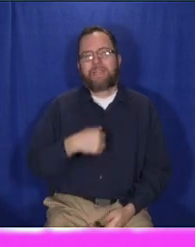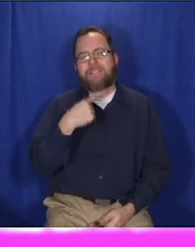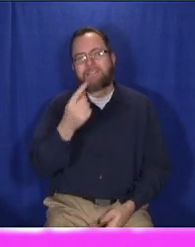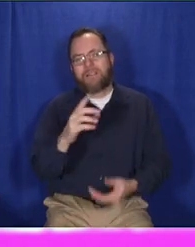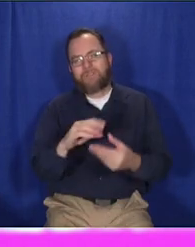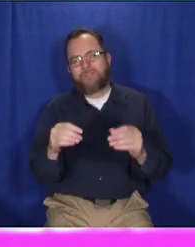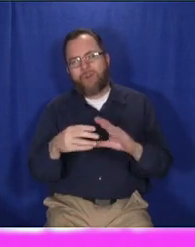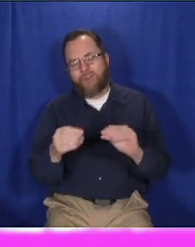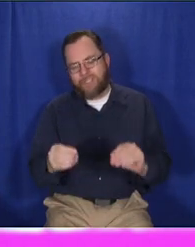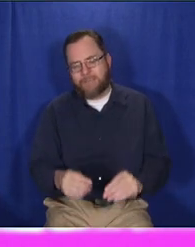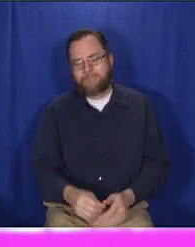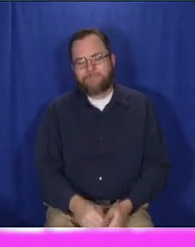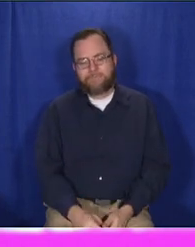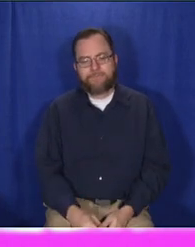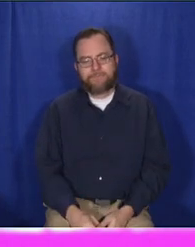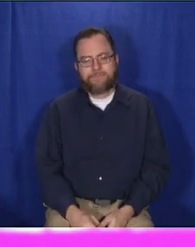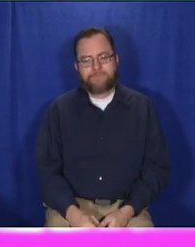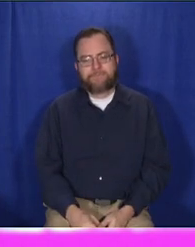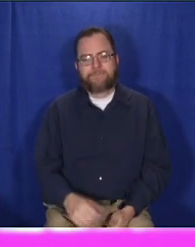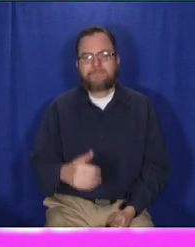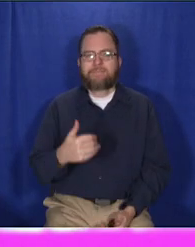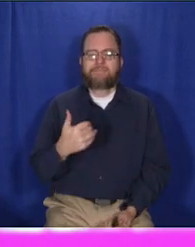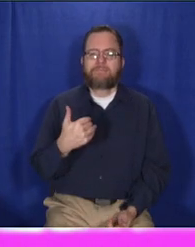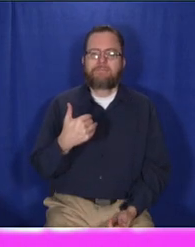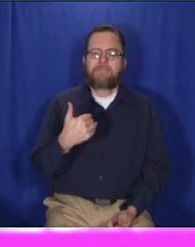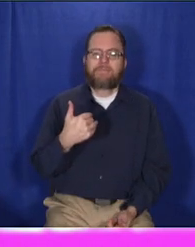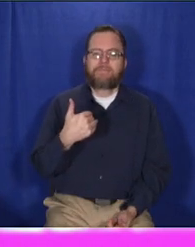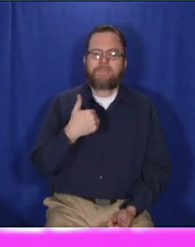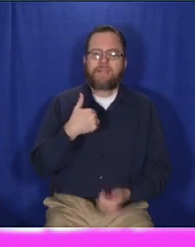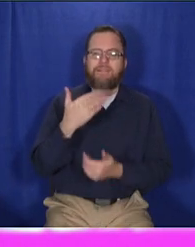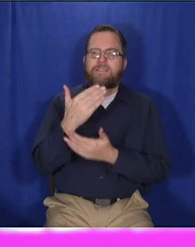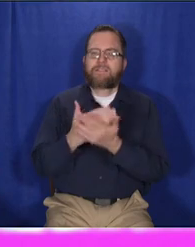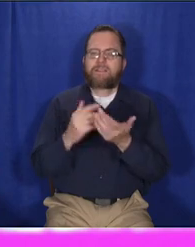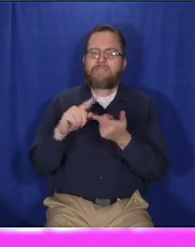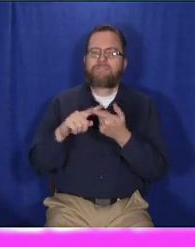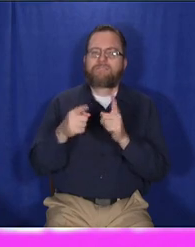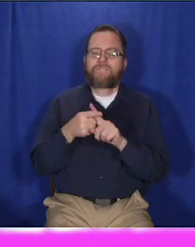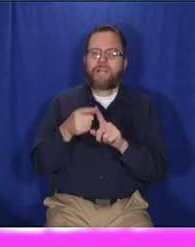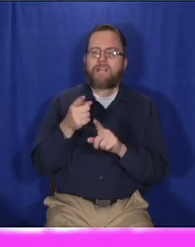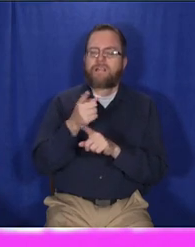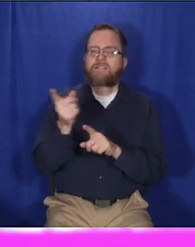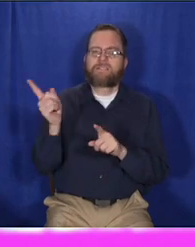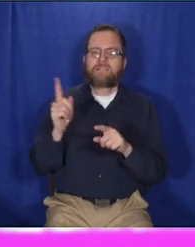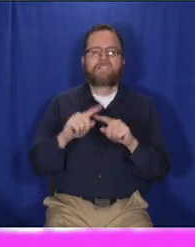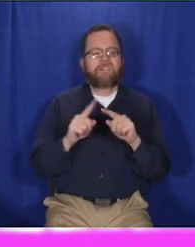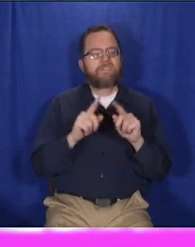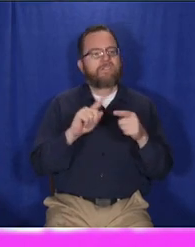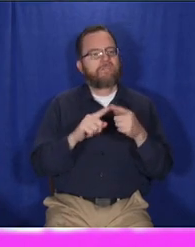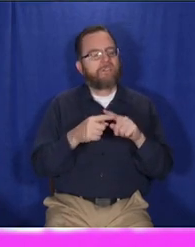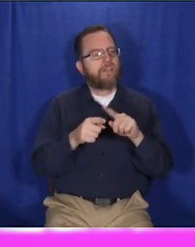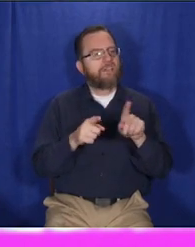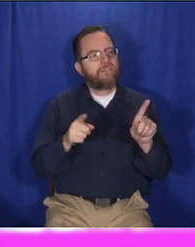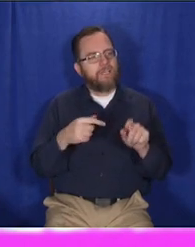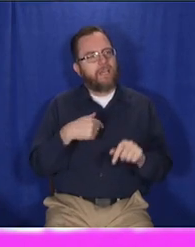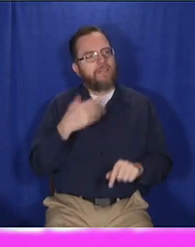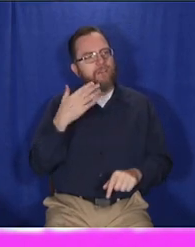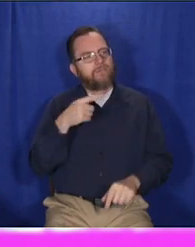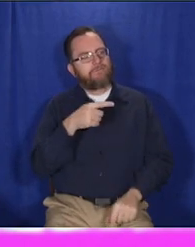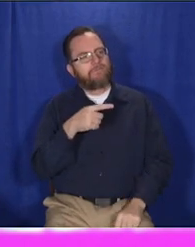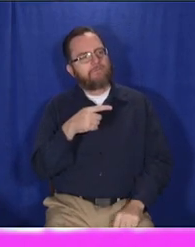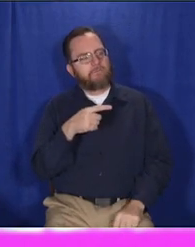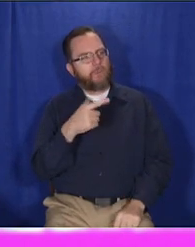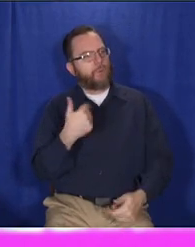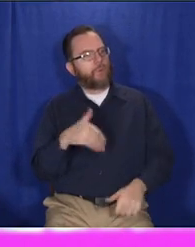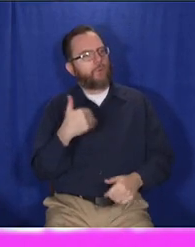And I have some friends that are doing well for themselves, I have some friends that are doing well for themselves. He's like, he's rich. Like, he's